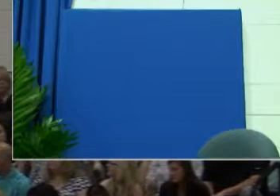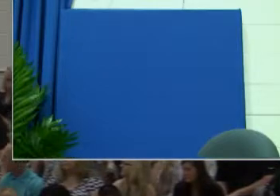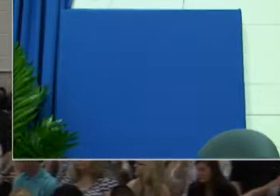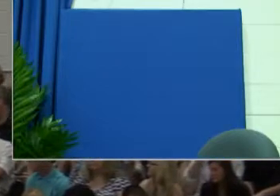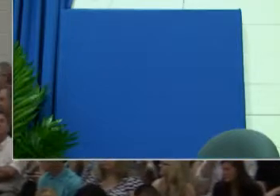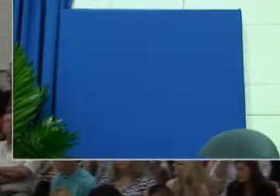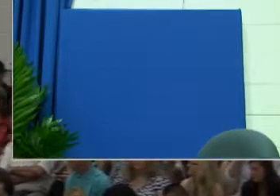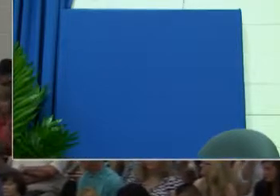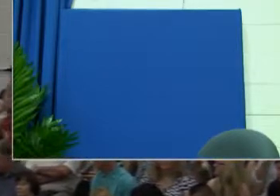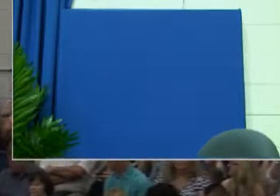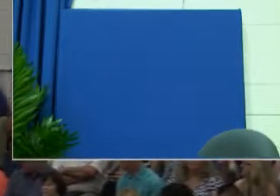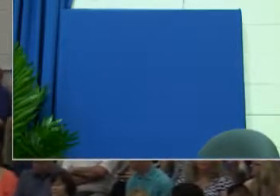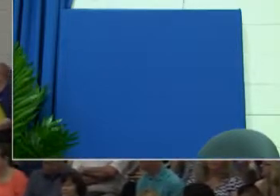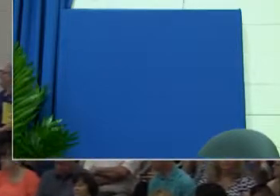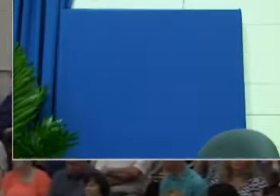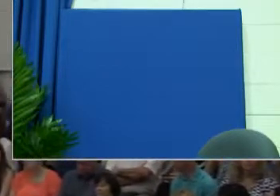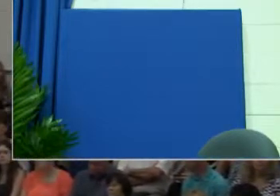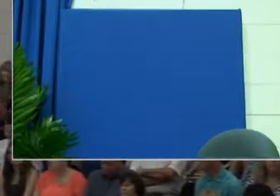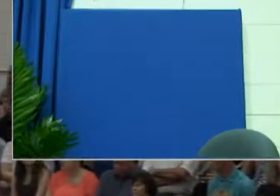I bet you're right here.